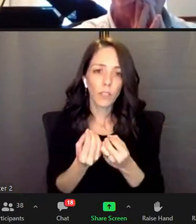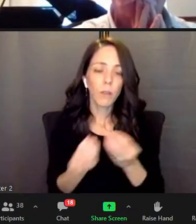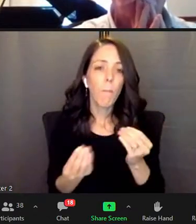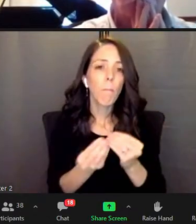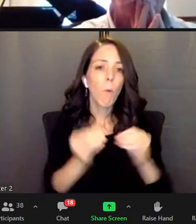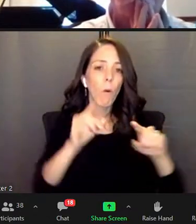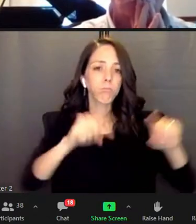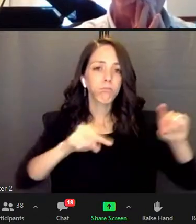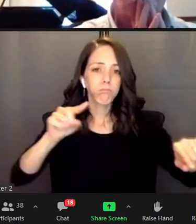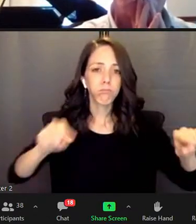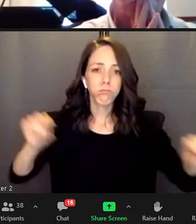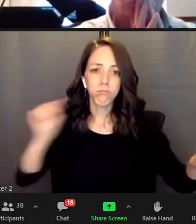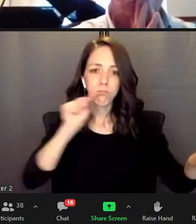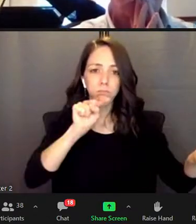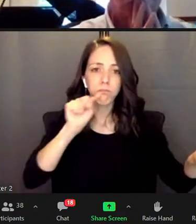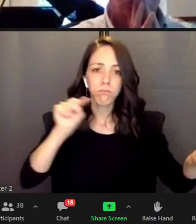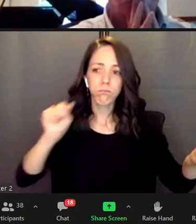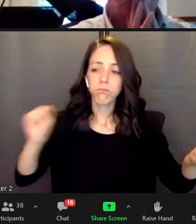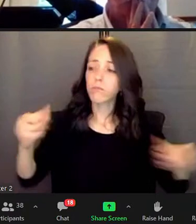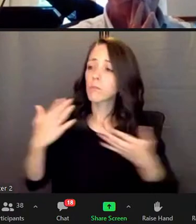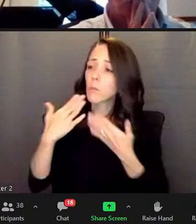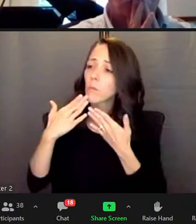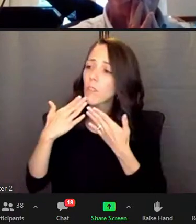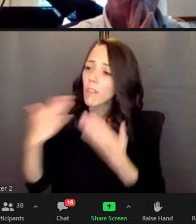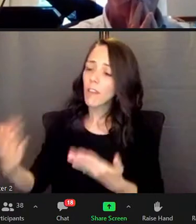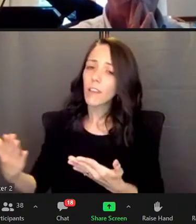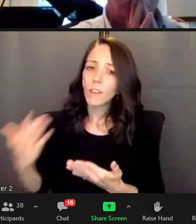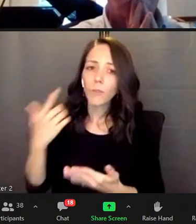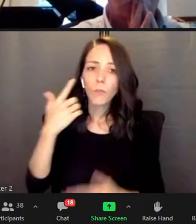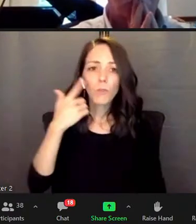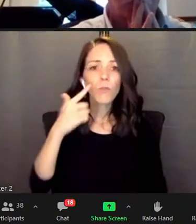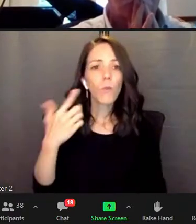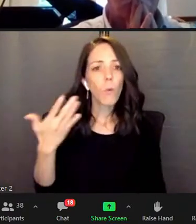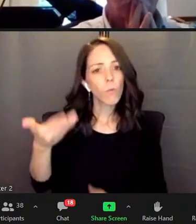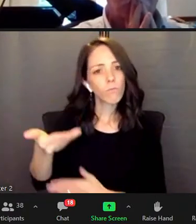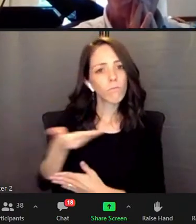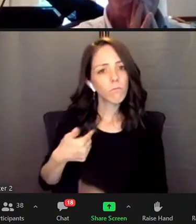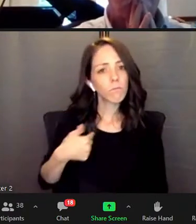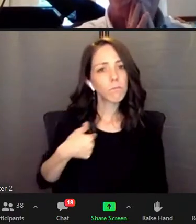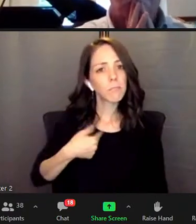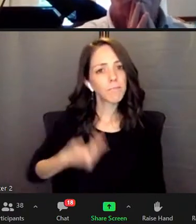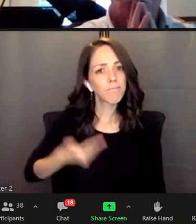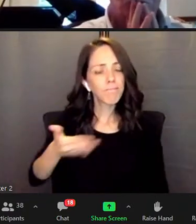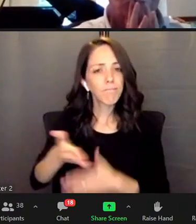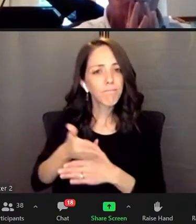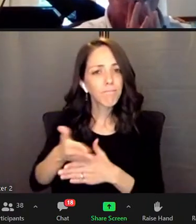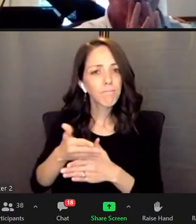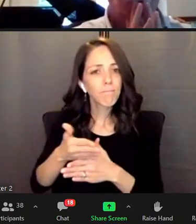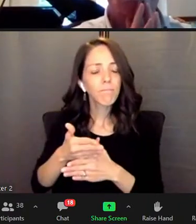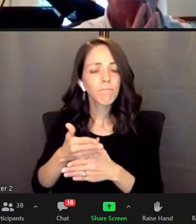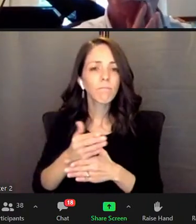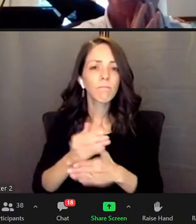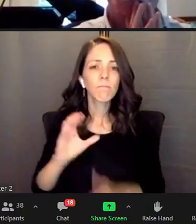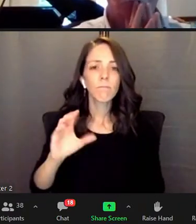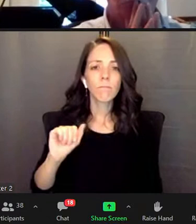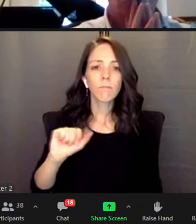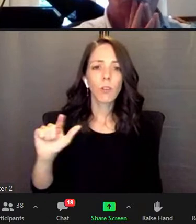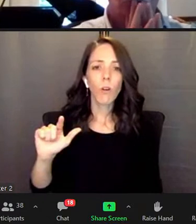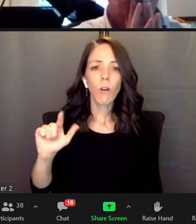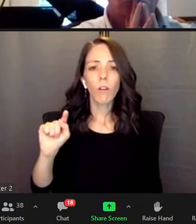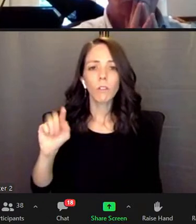So thank you, Marshall, for introducing me to Call to Safety.